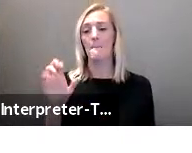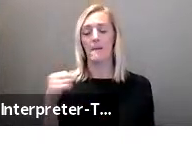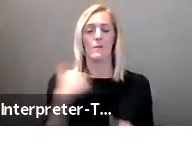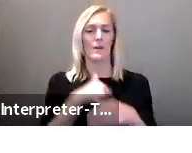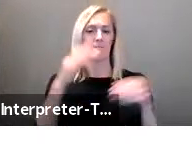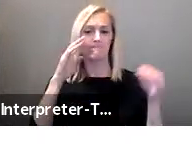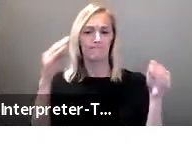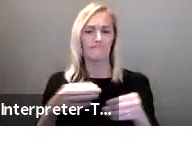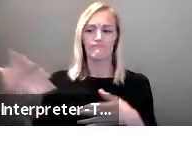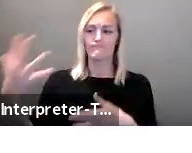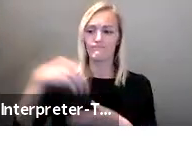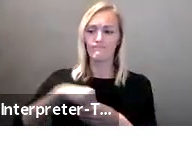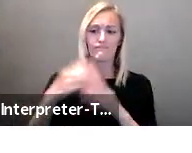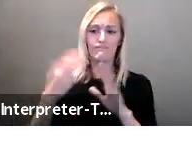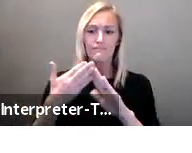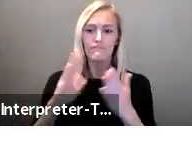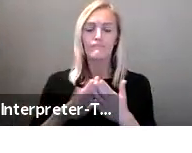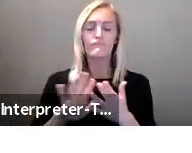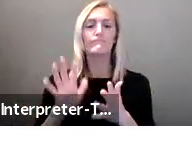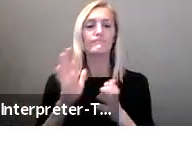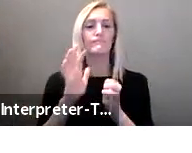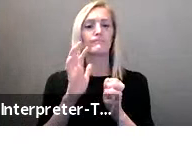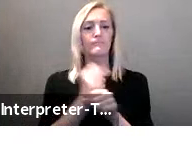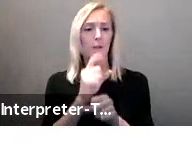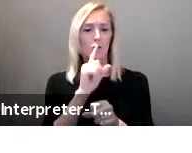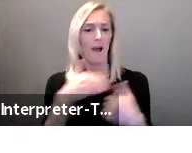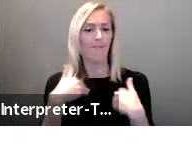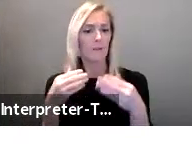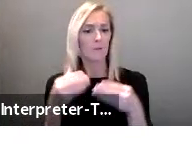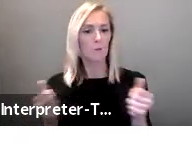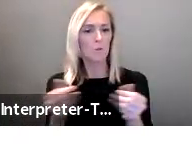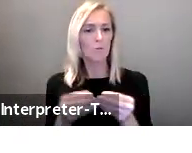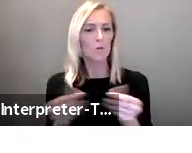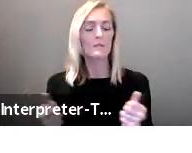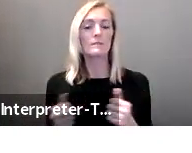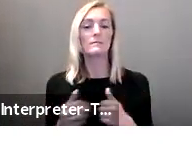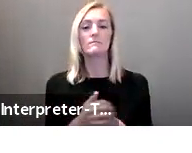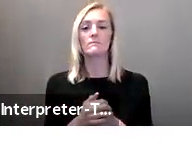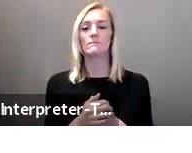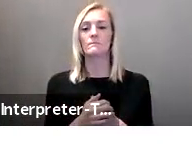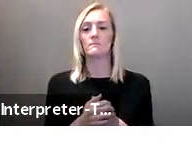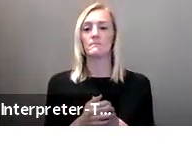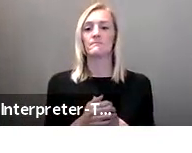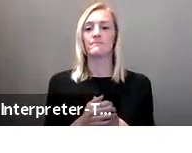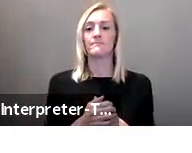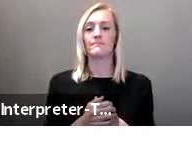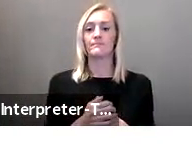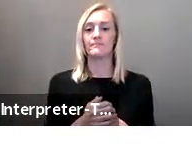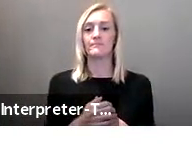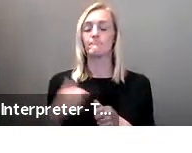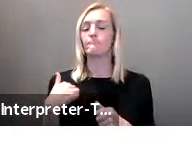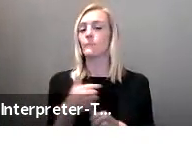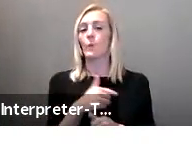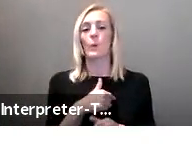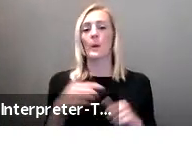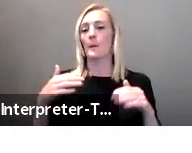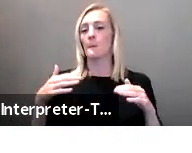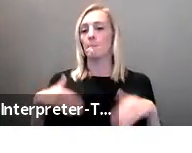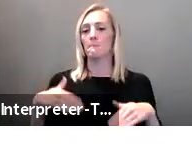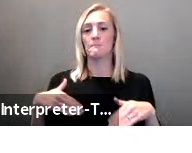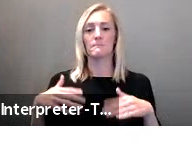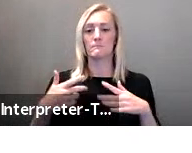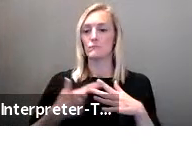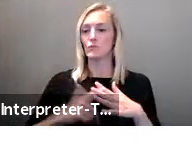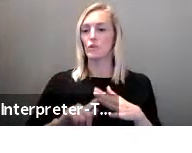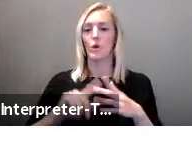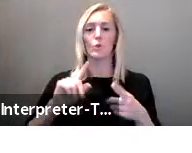engaging communities and creating solutions. We've not started initially to implement and disseminate that work in